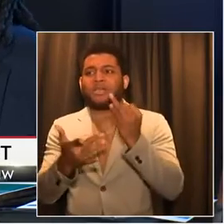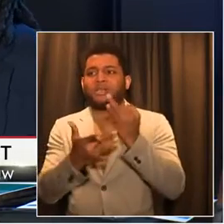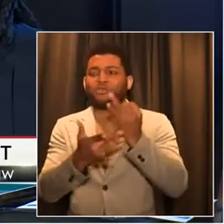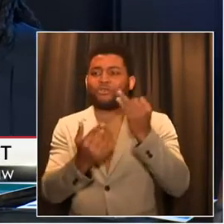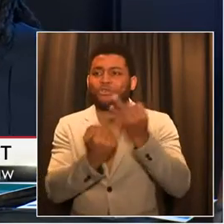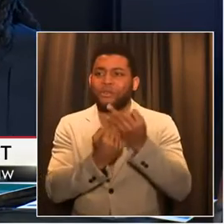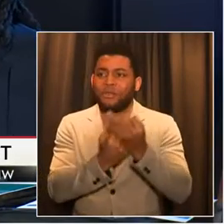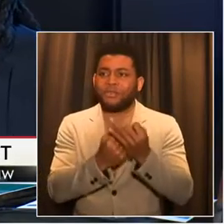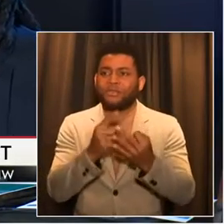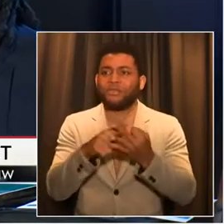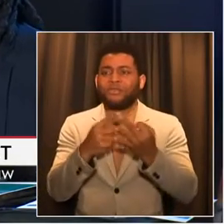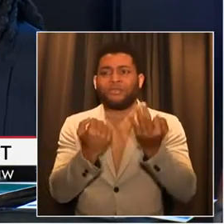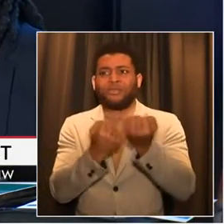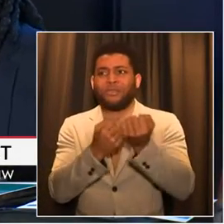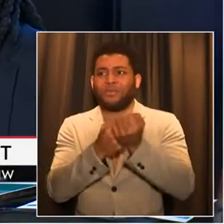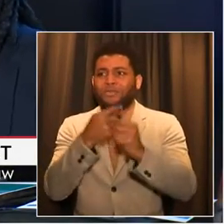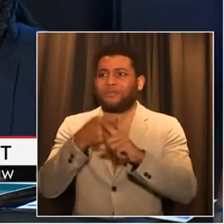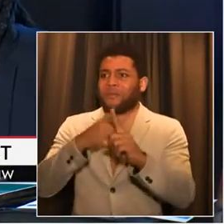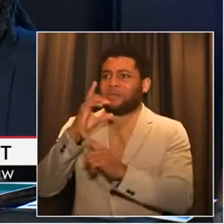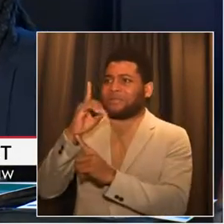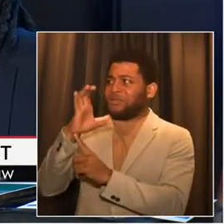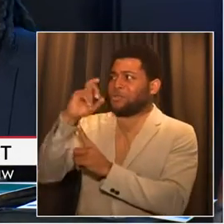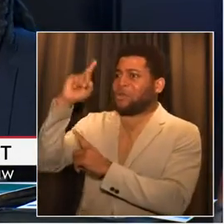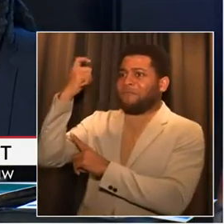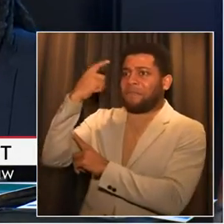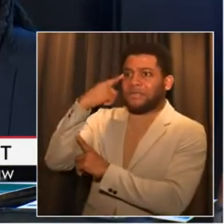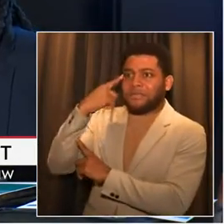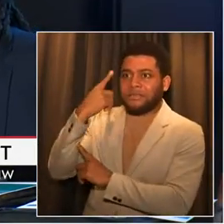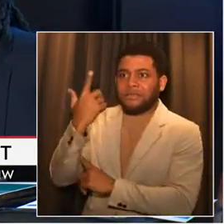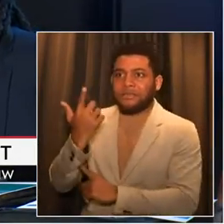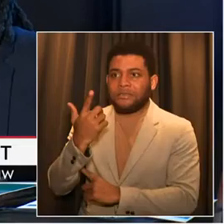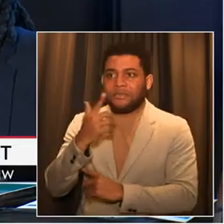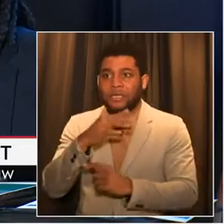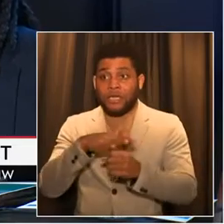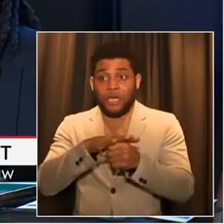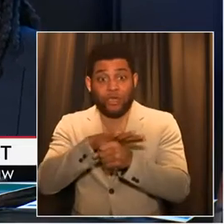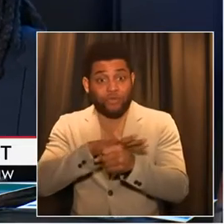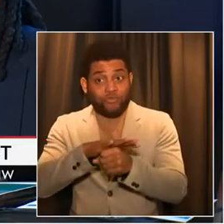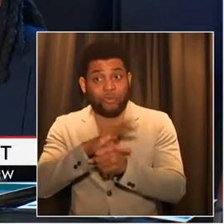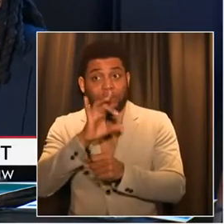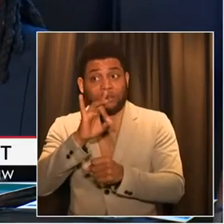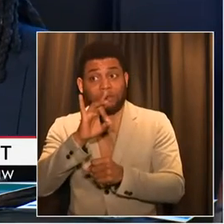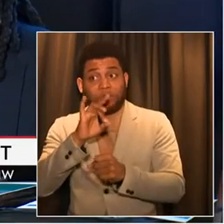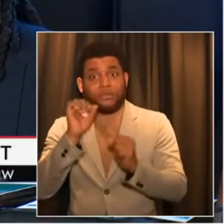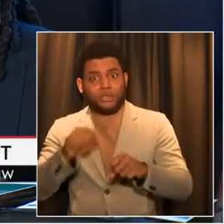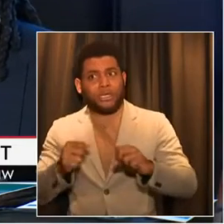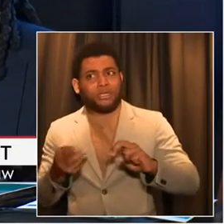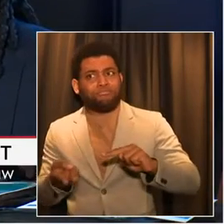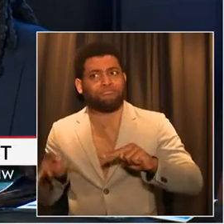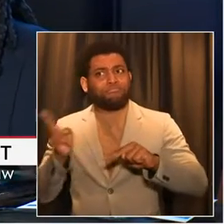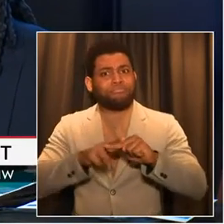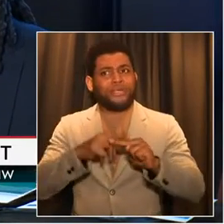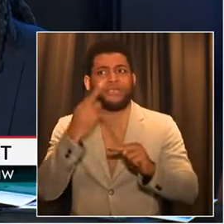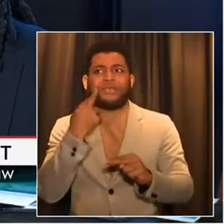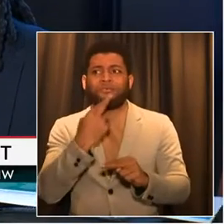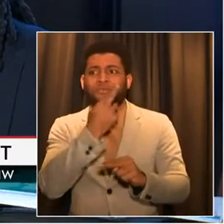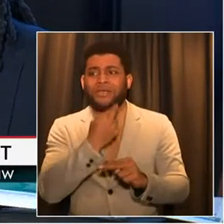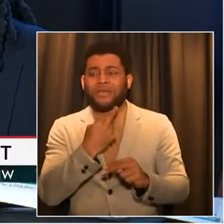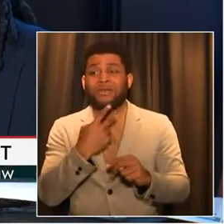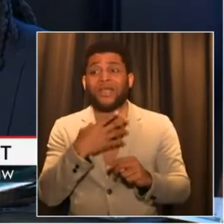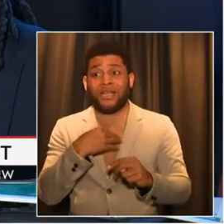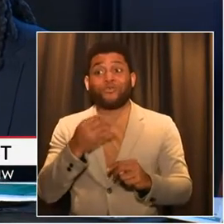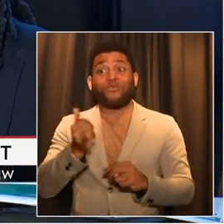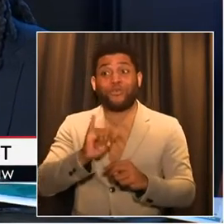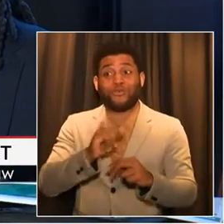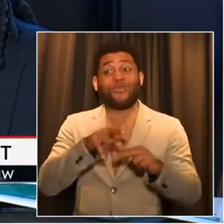Ward 8 we've gained some restaurants, but we've also lost 3 restaurants in Ward 8 on the MLK corridor. And while this is a